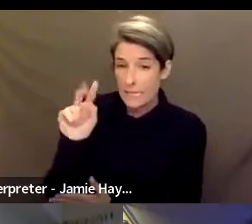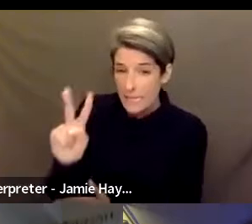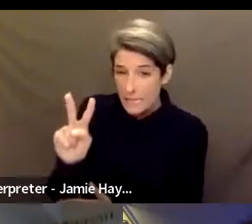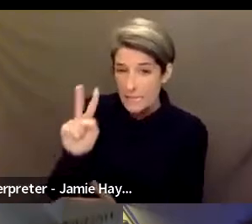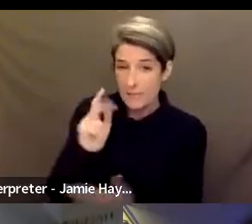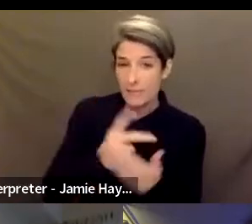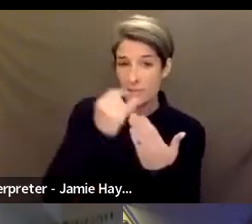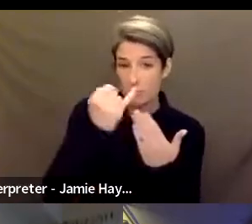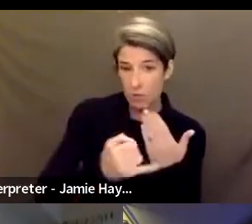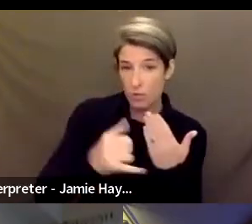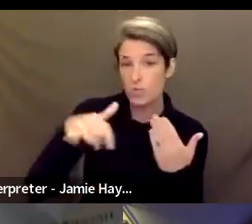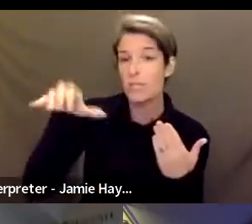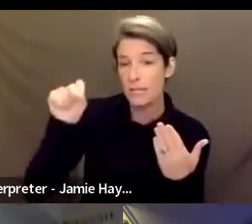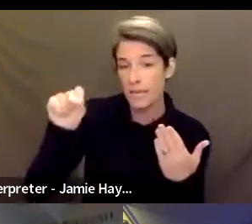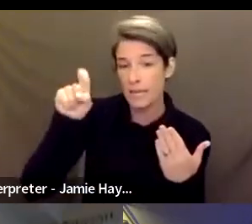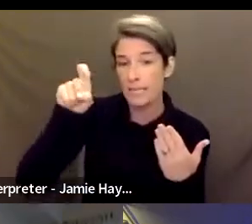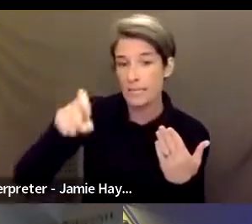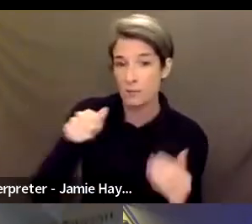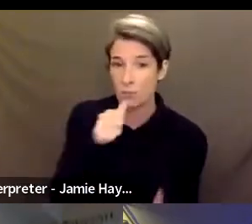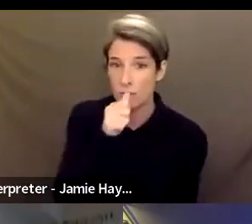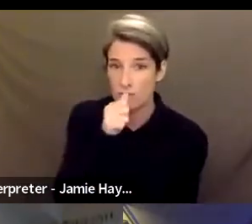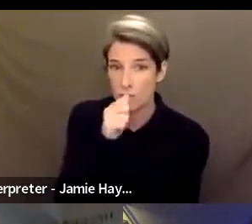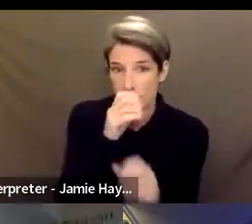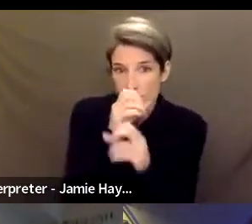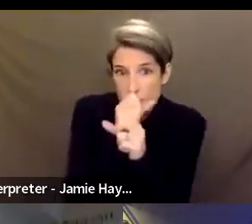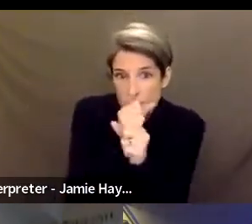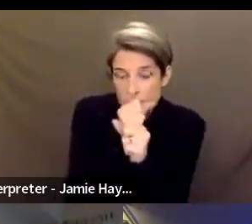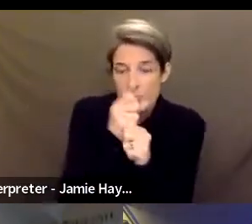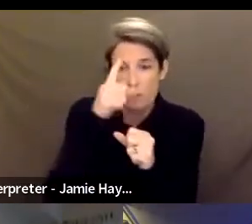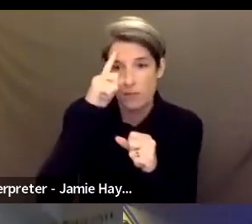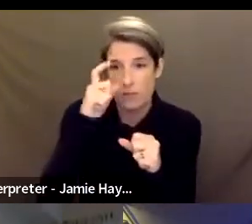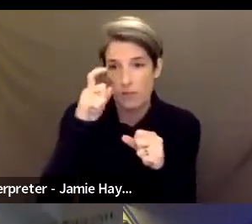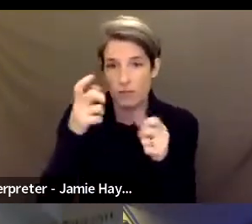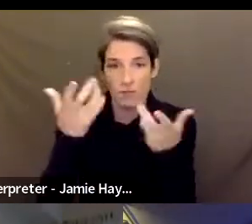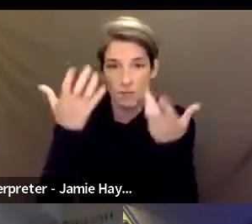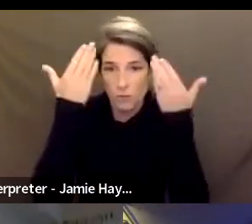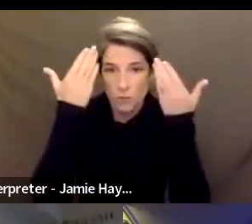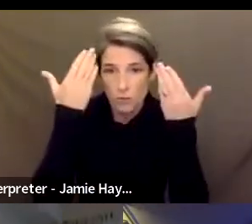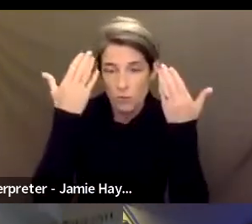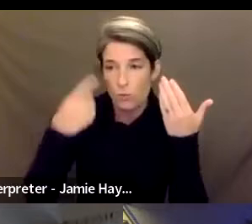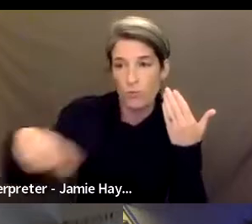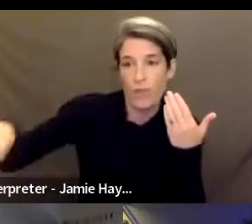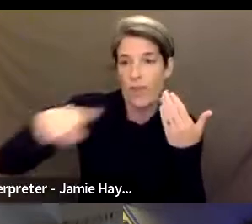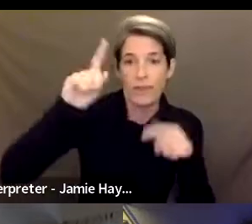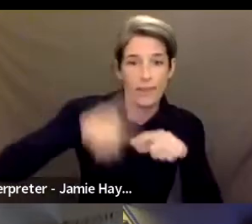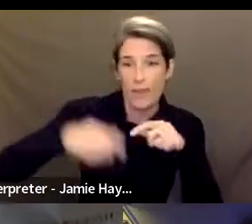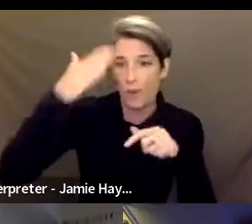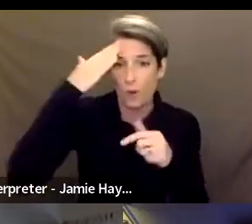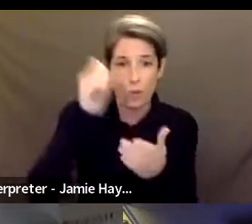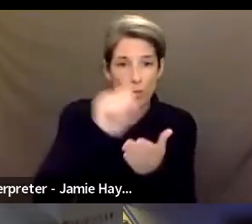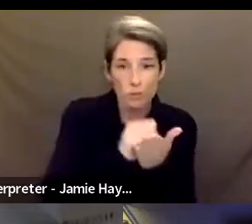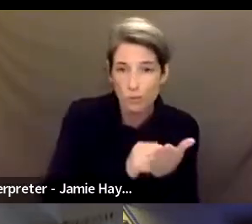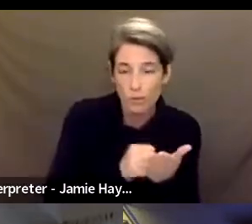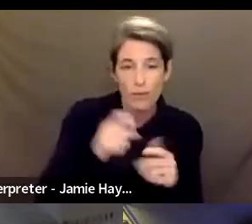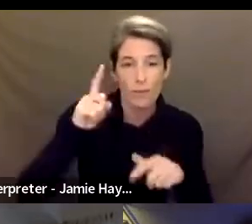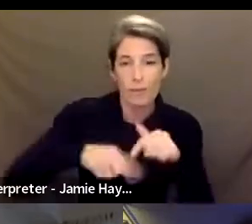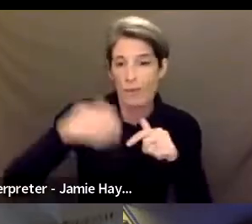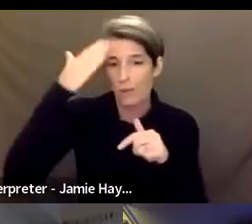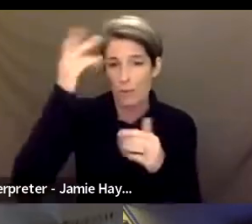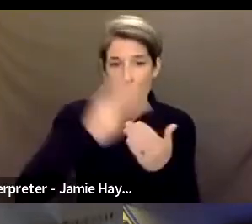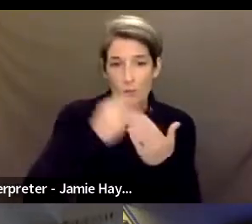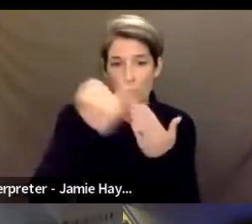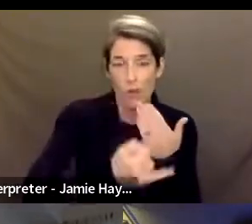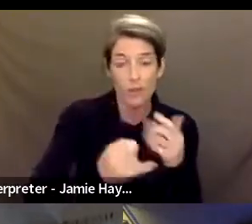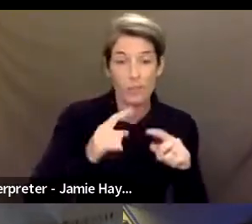like no one can know what the project is, no one can know what the script is. But I do